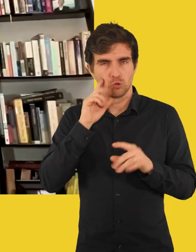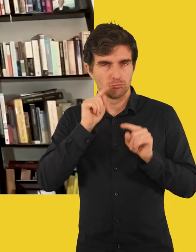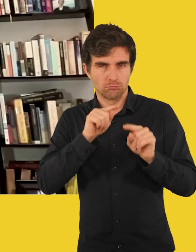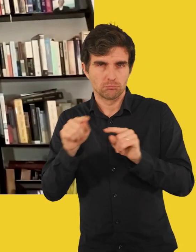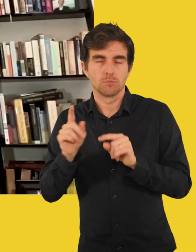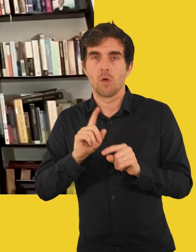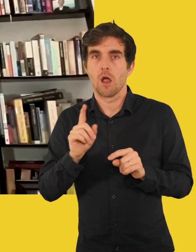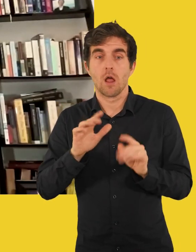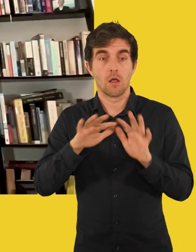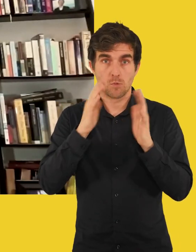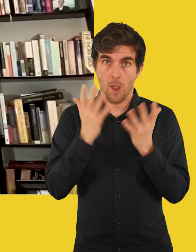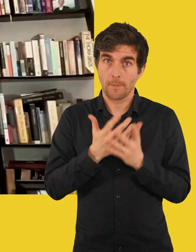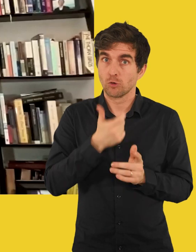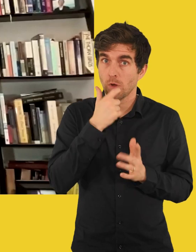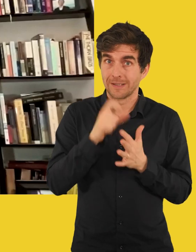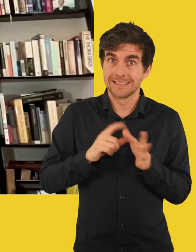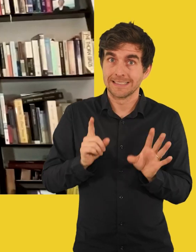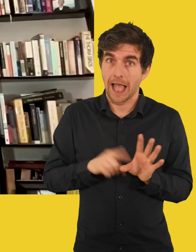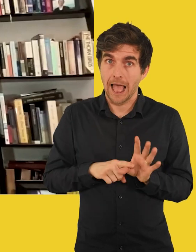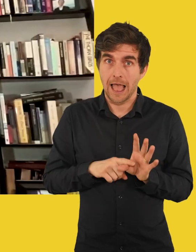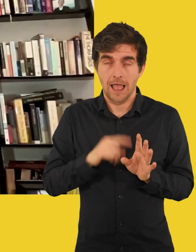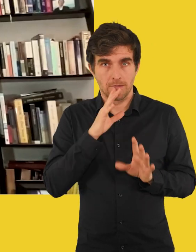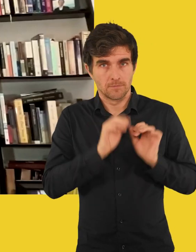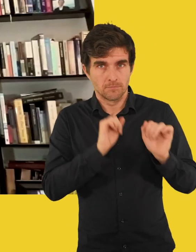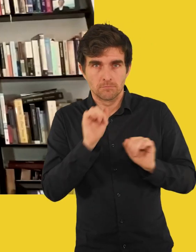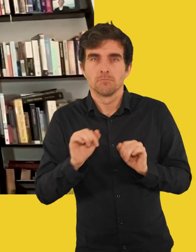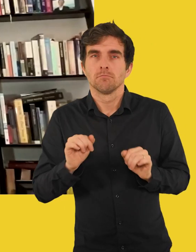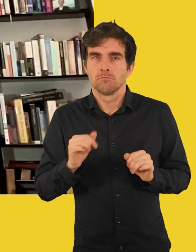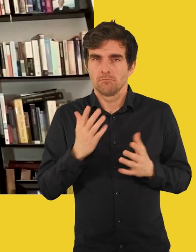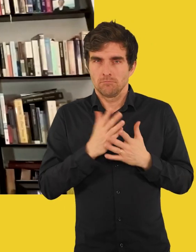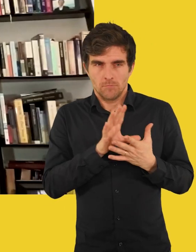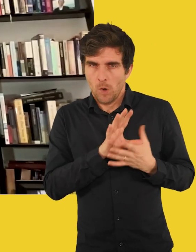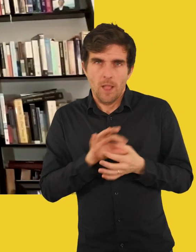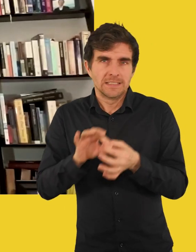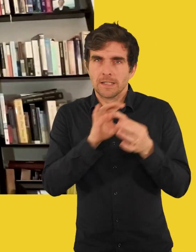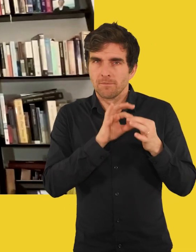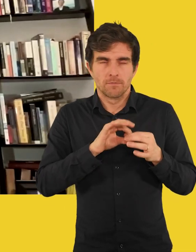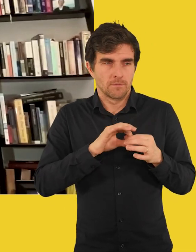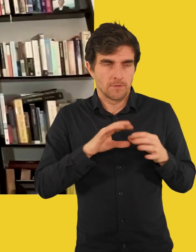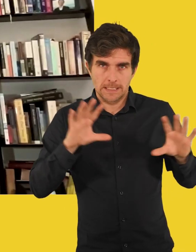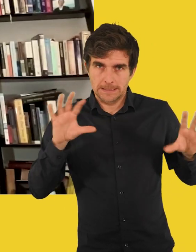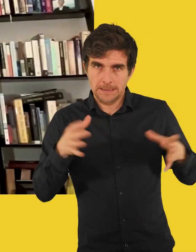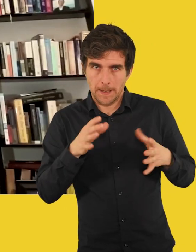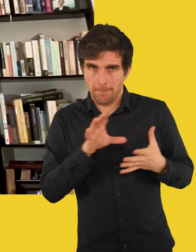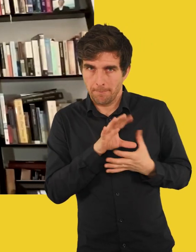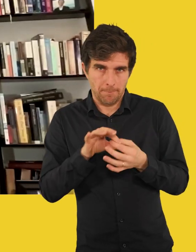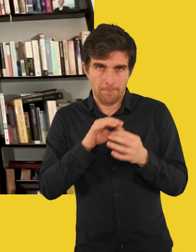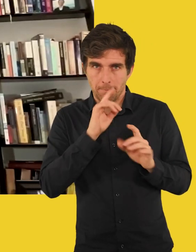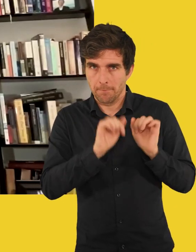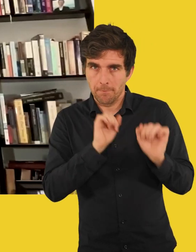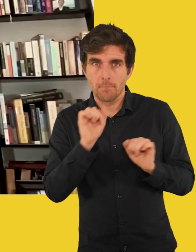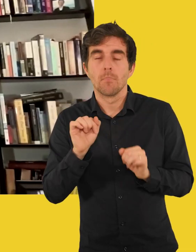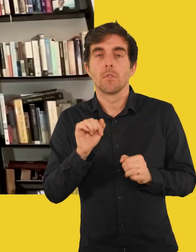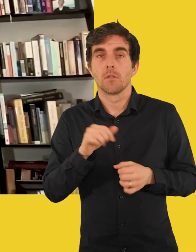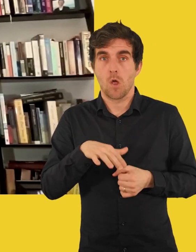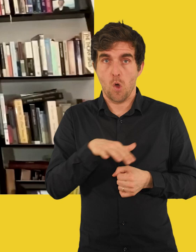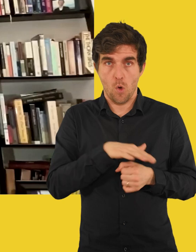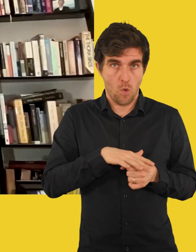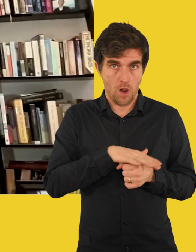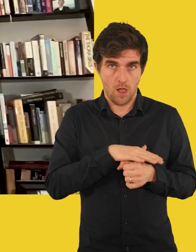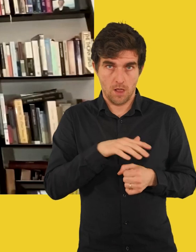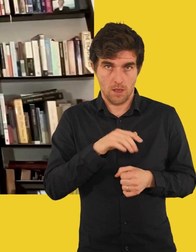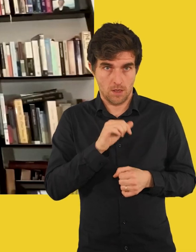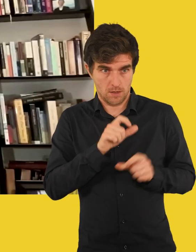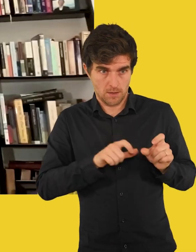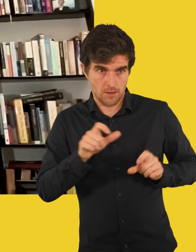wanted to frame is just what we're exploring through Global Donut Days this year, which is a collaboration with a team that's put together a